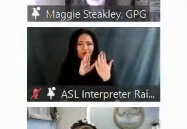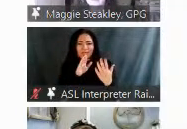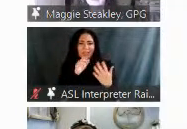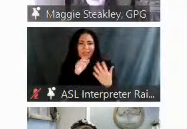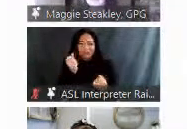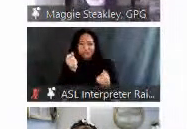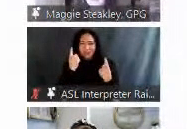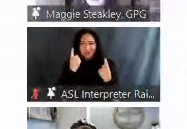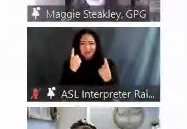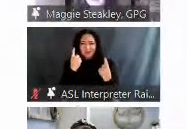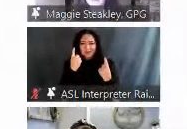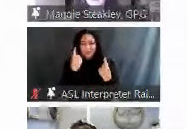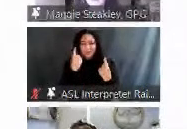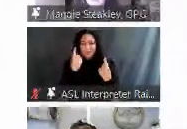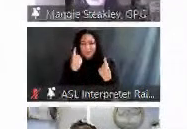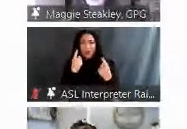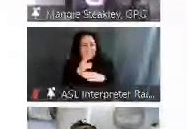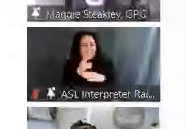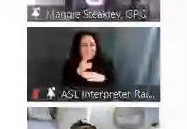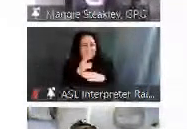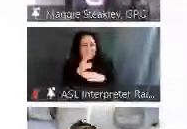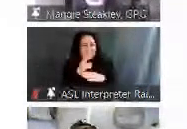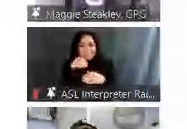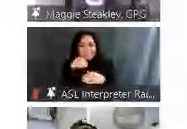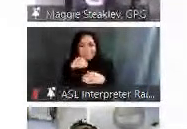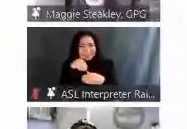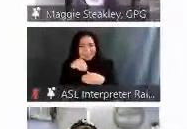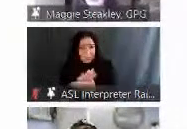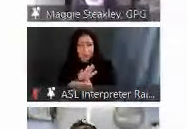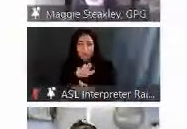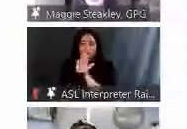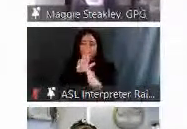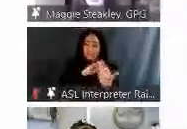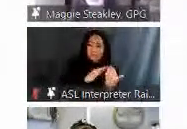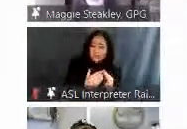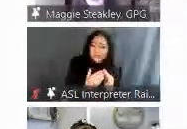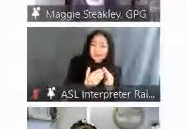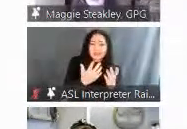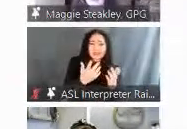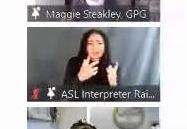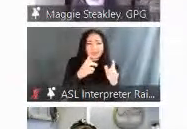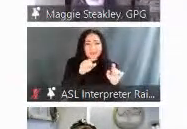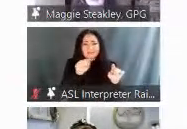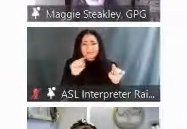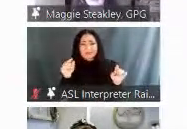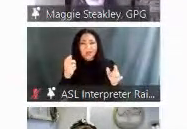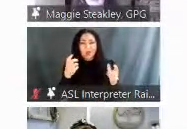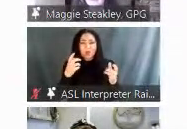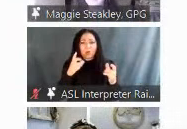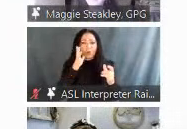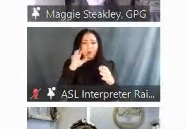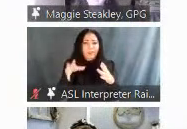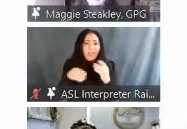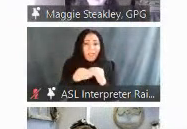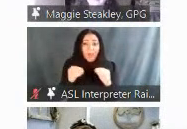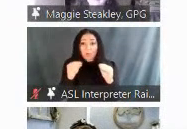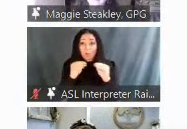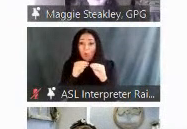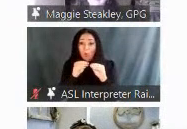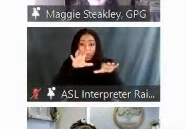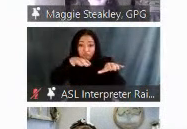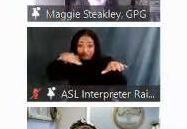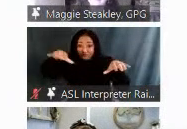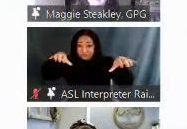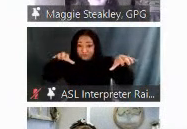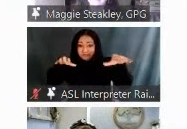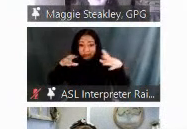understand. Are we gonna use it in school? Or is it gonna be in the community? Are we gonna add more, like building for that for the 3 and